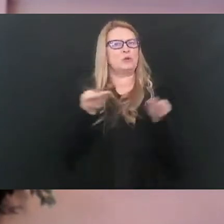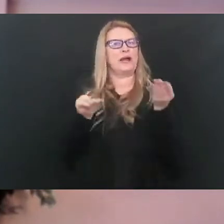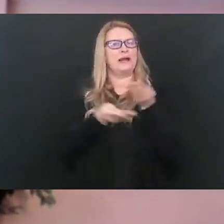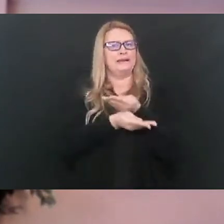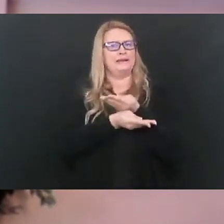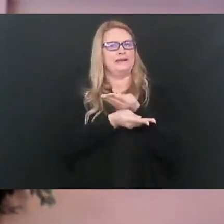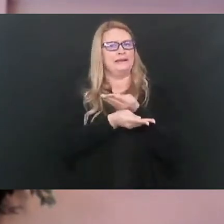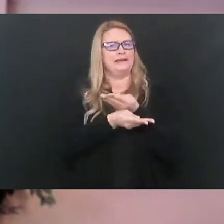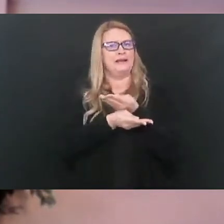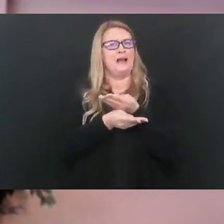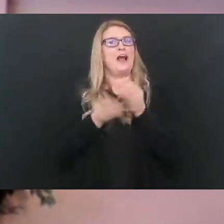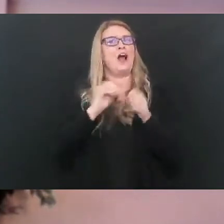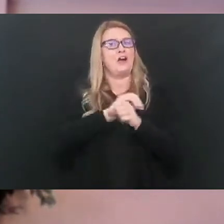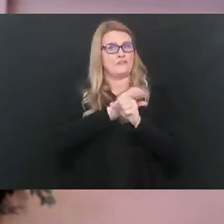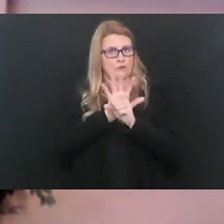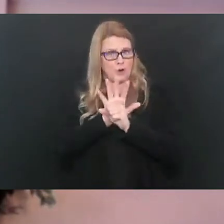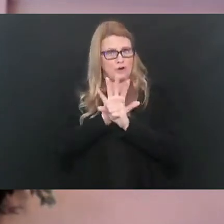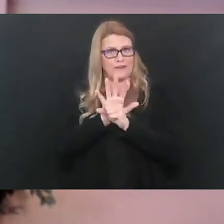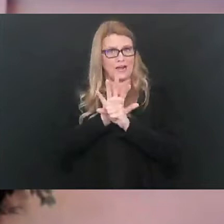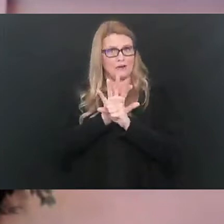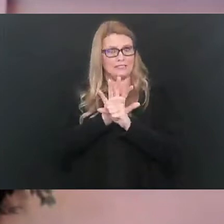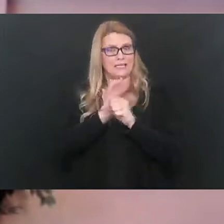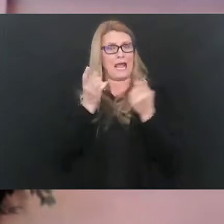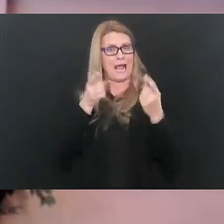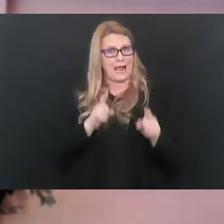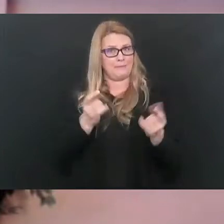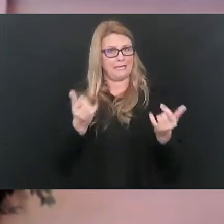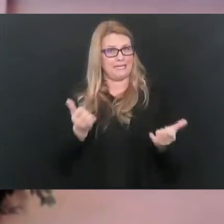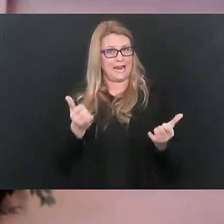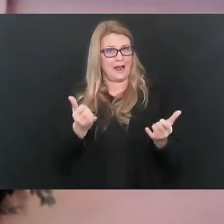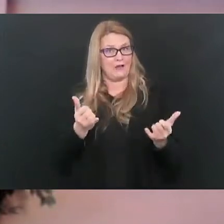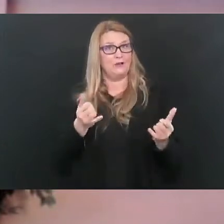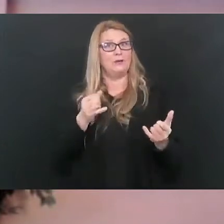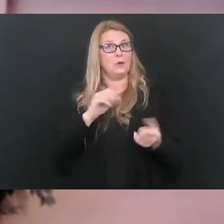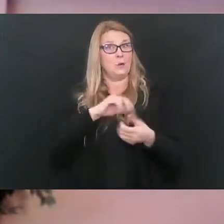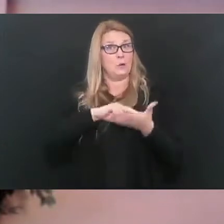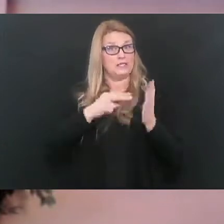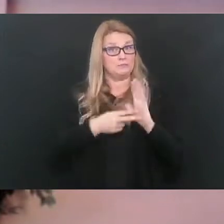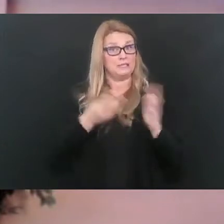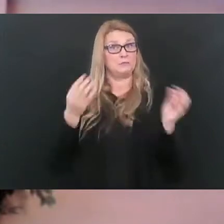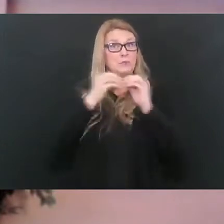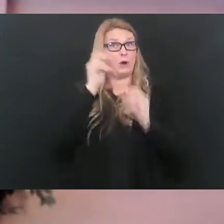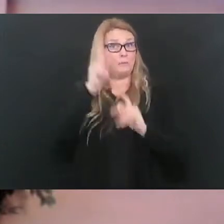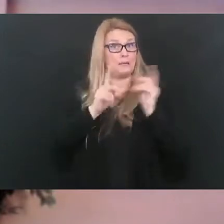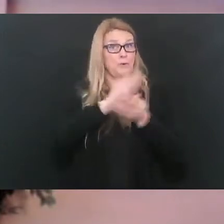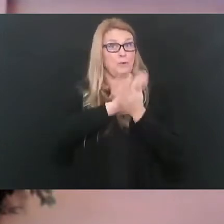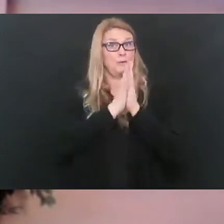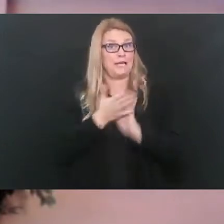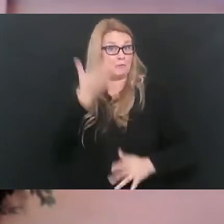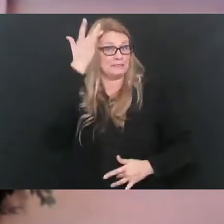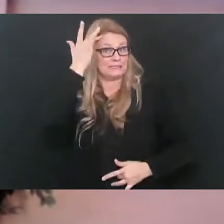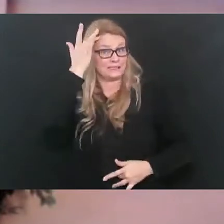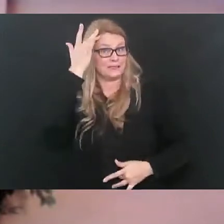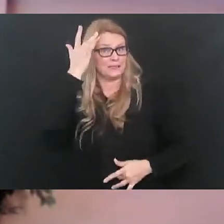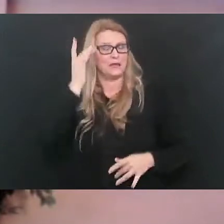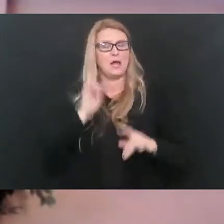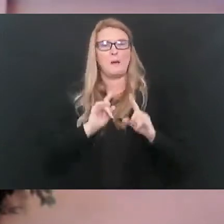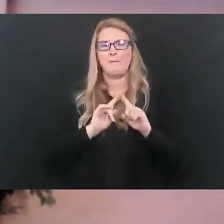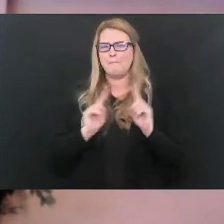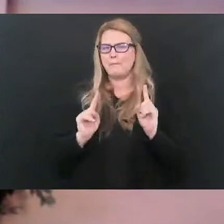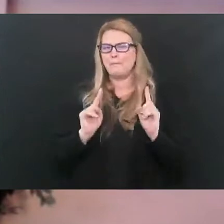contributor to how, you know, to people getting sick in the state, but also the key